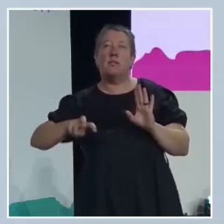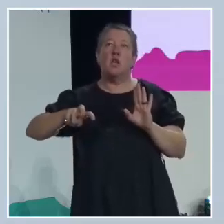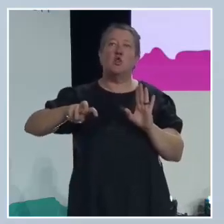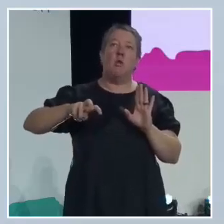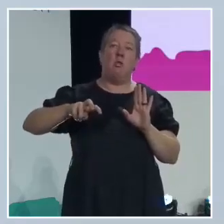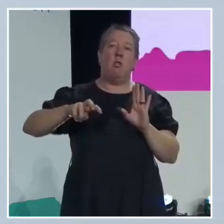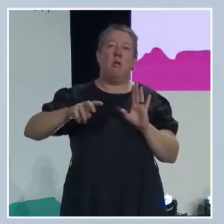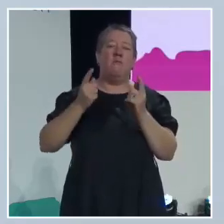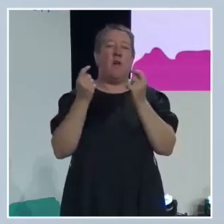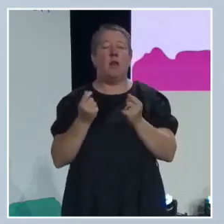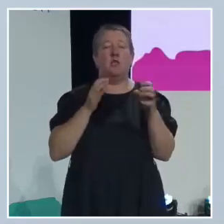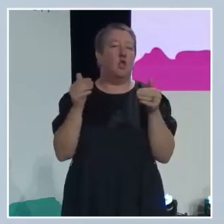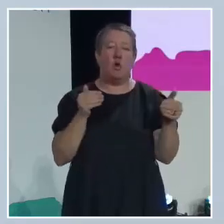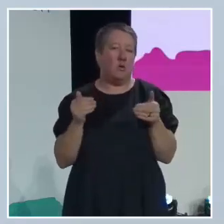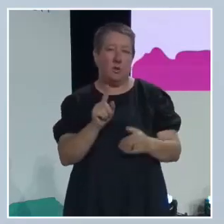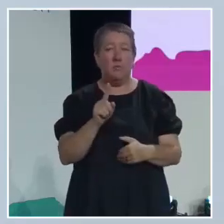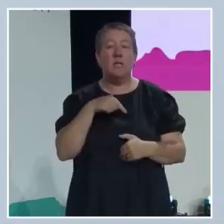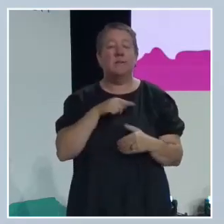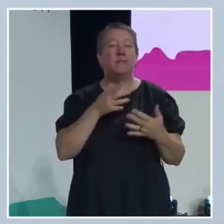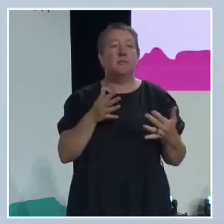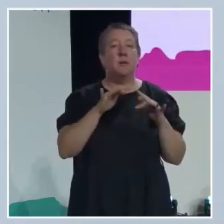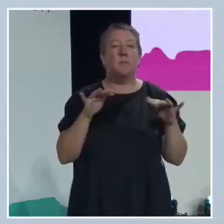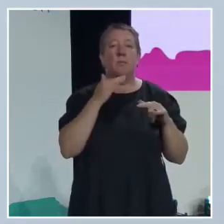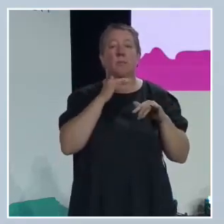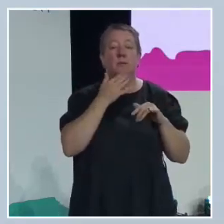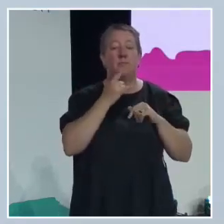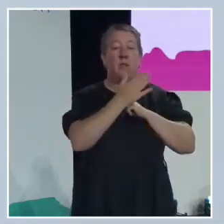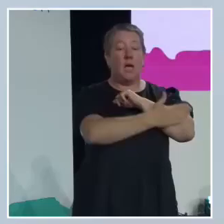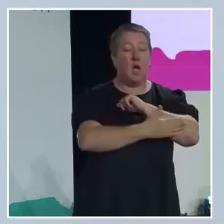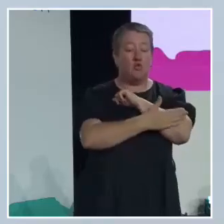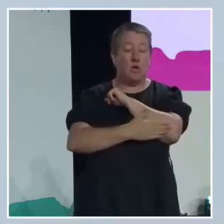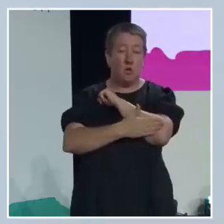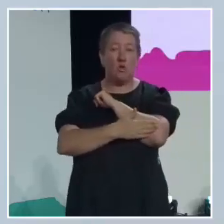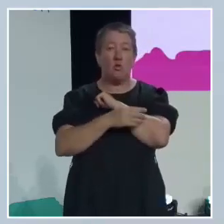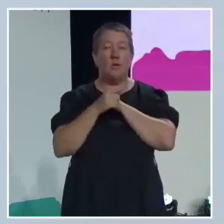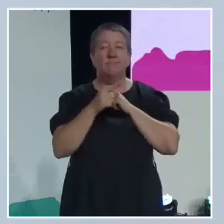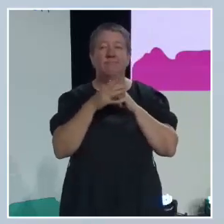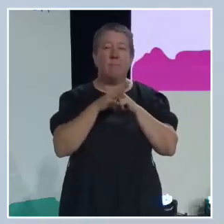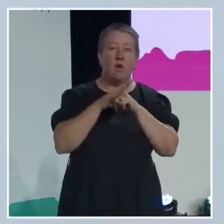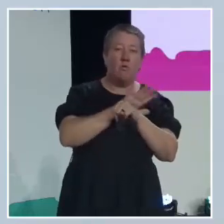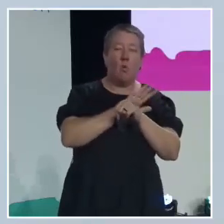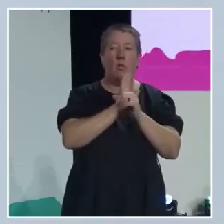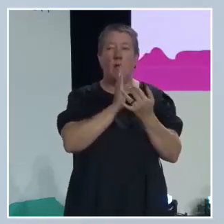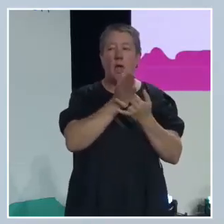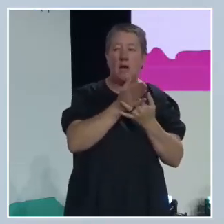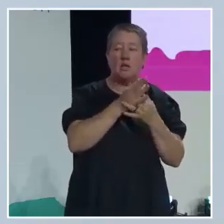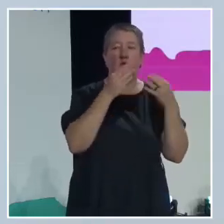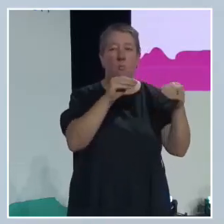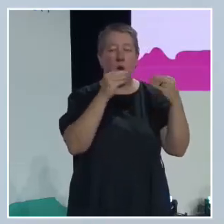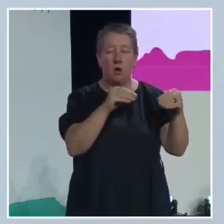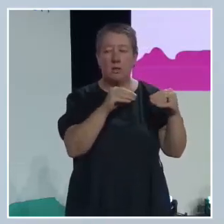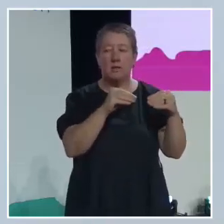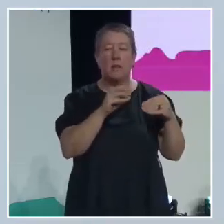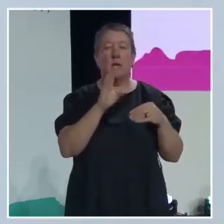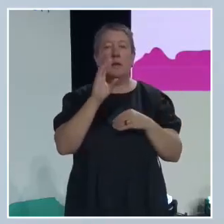conventional wisdom argues that as countries move in high-income country status, they have full-fledged capital market and well-developed commercial banking system.